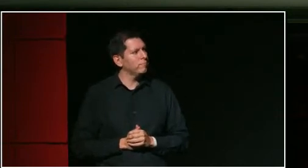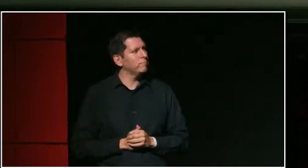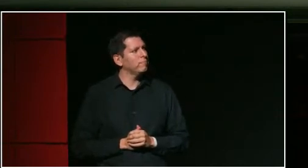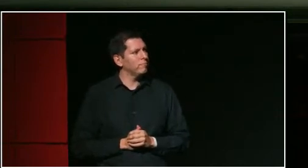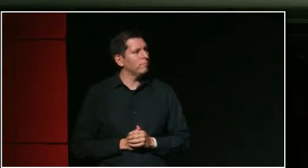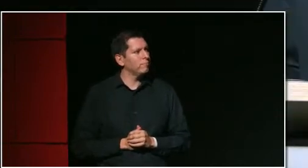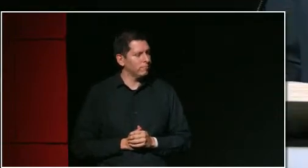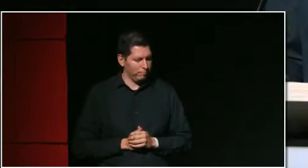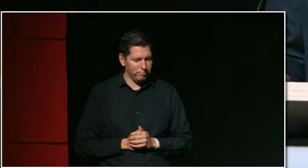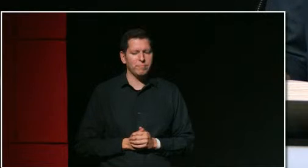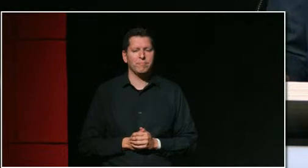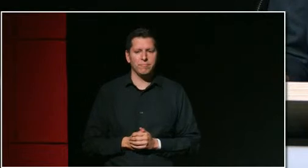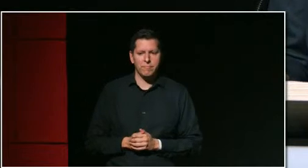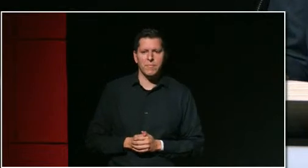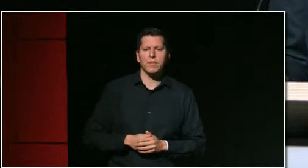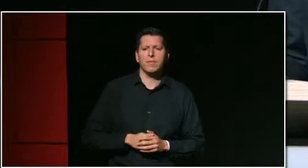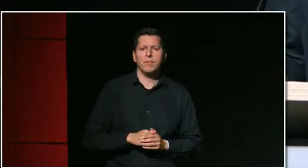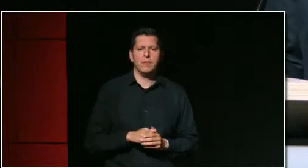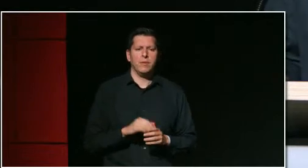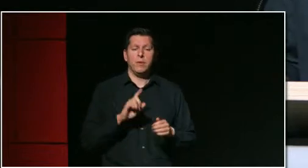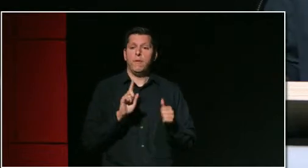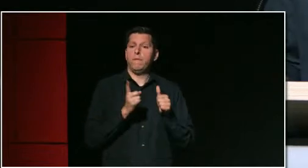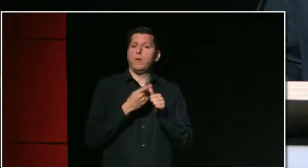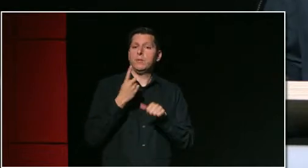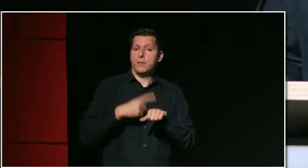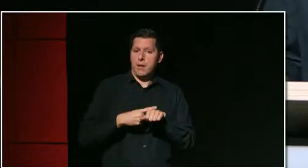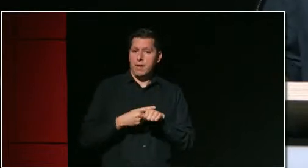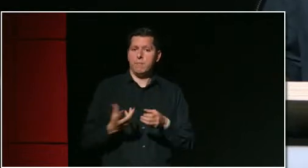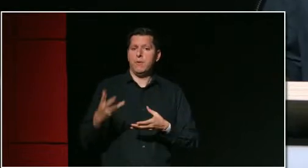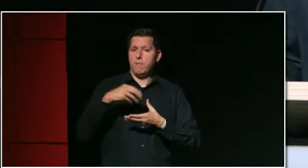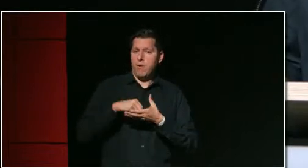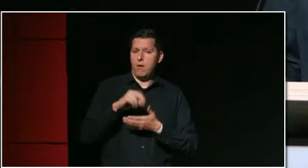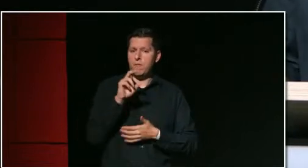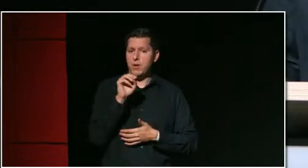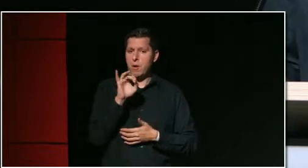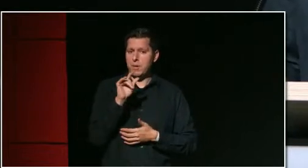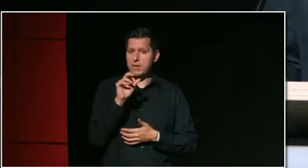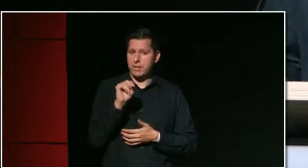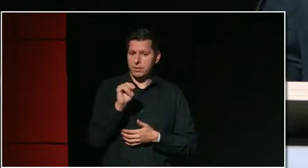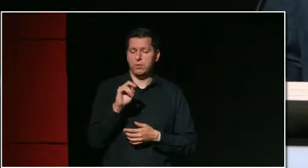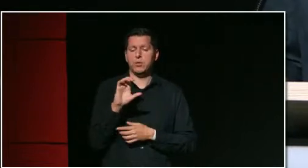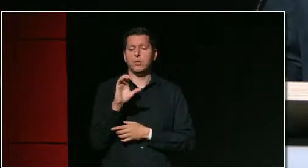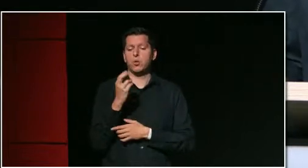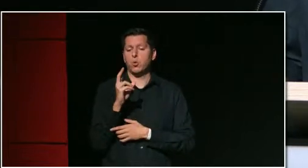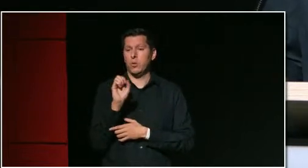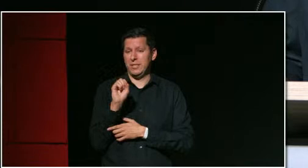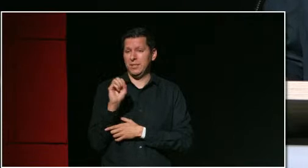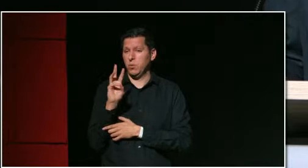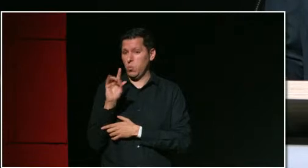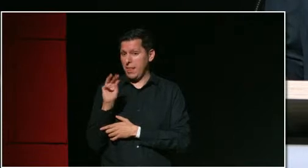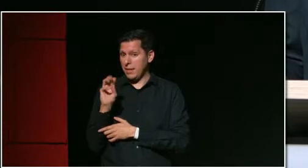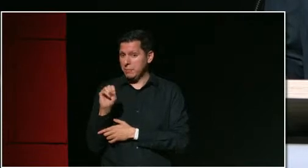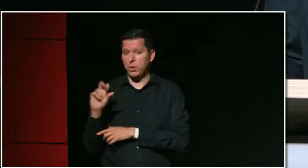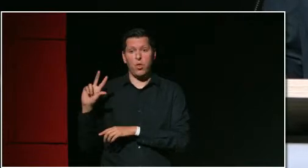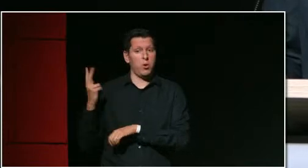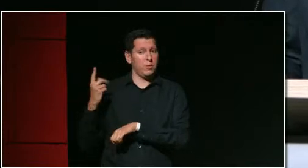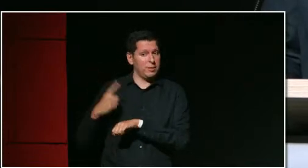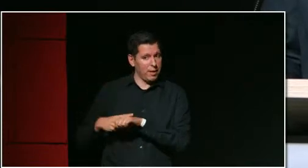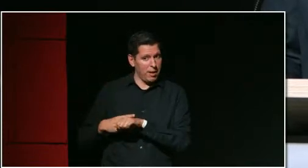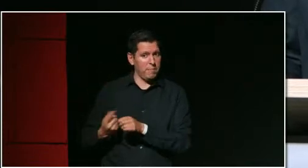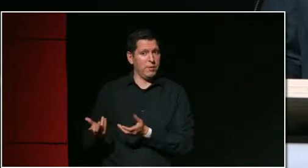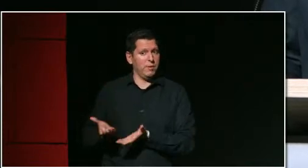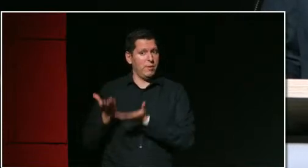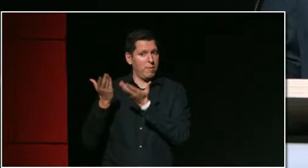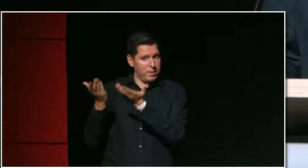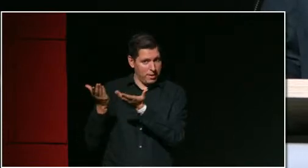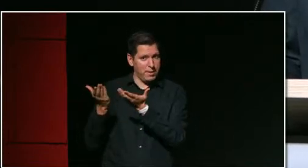So I got Jed Schlanger, this is his first nomination. And along with him is Chris Williams. This is his third nomination, and